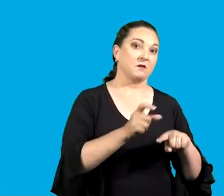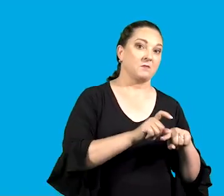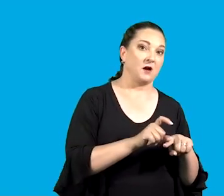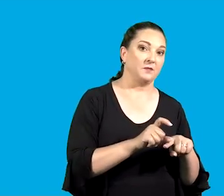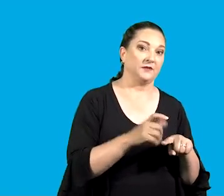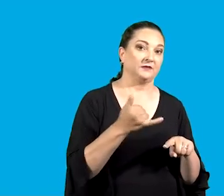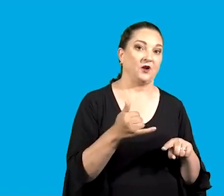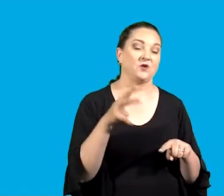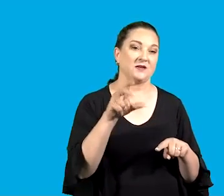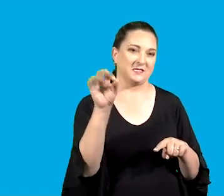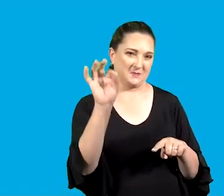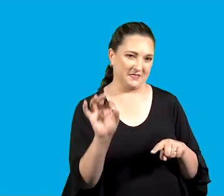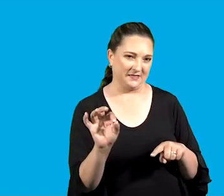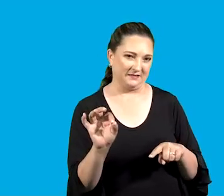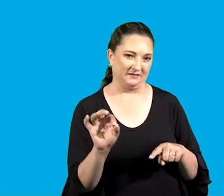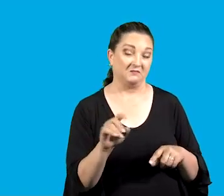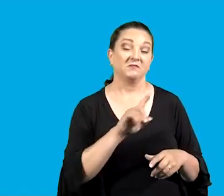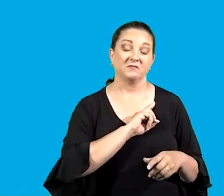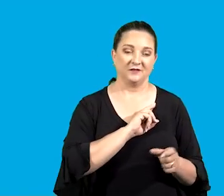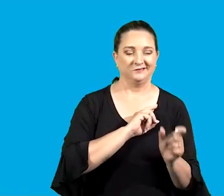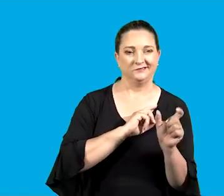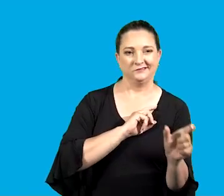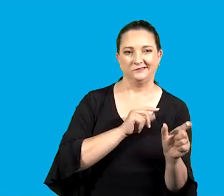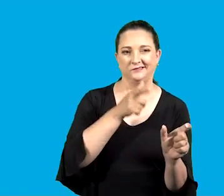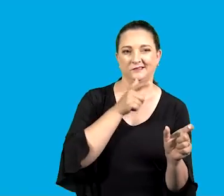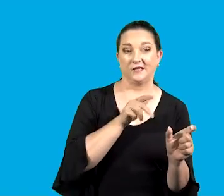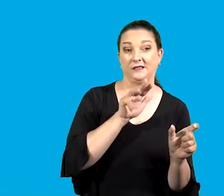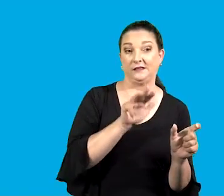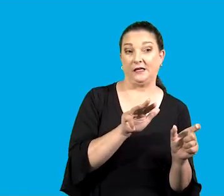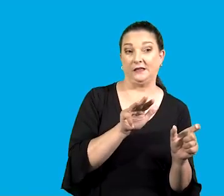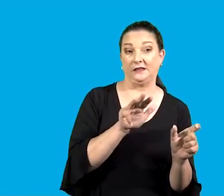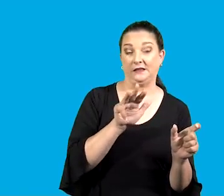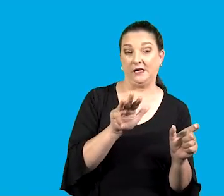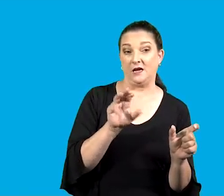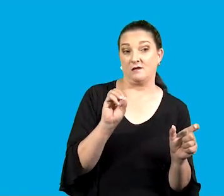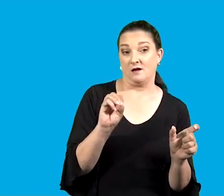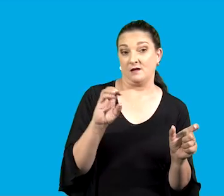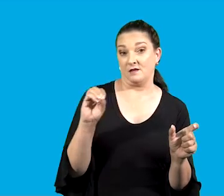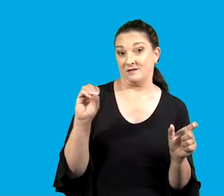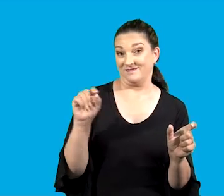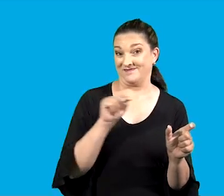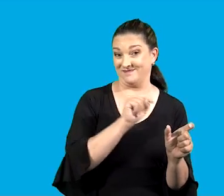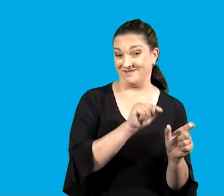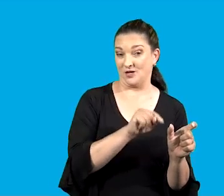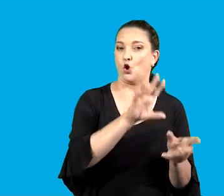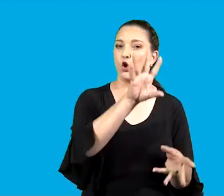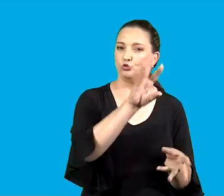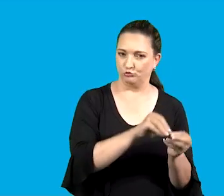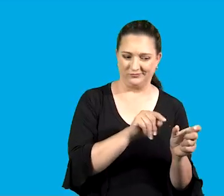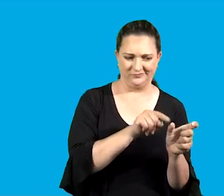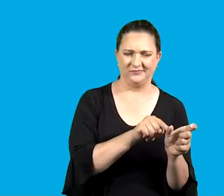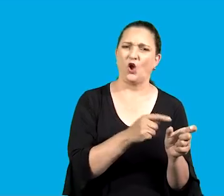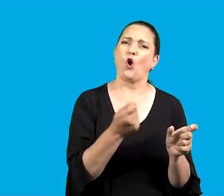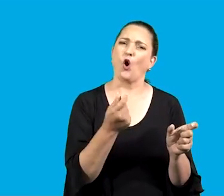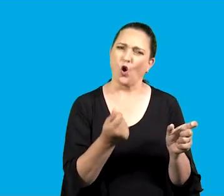cost. I need that one now. So I'm going to now say my 990,000, which is my total sales, I want